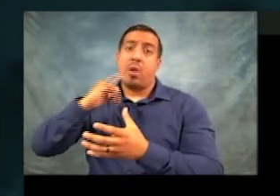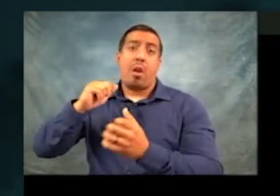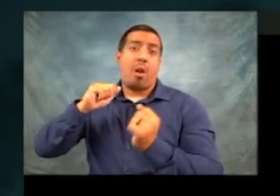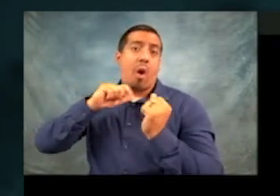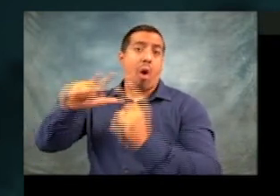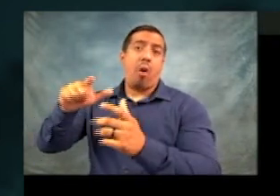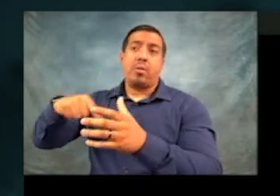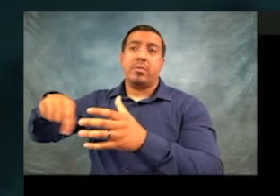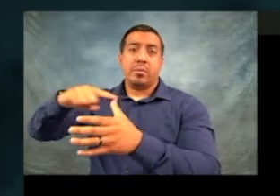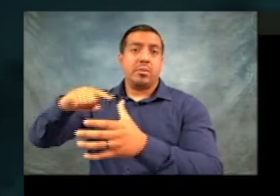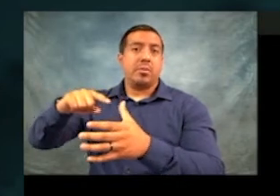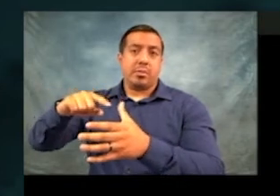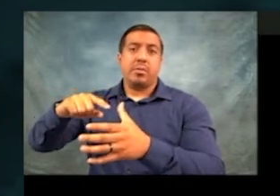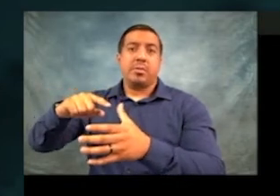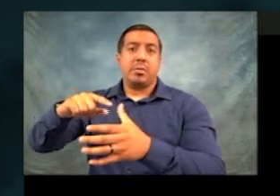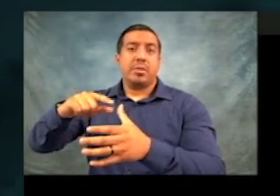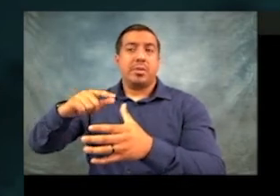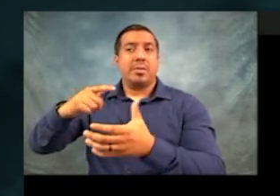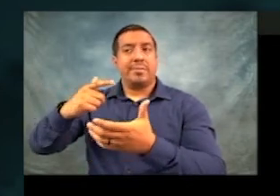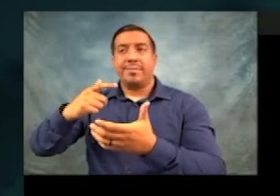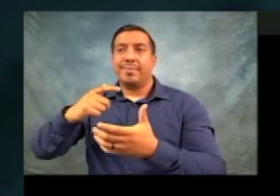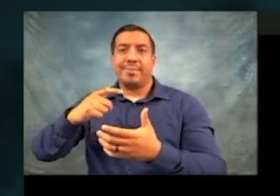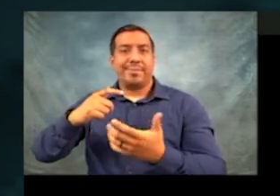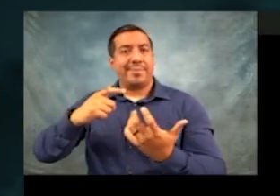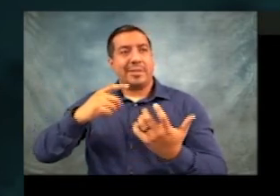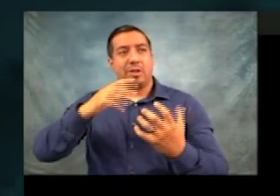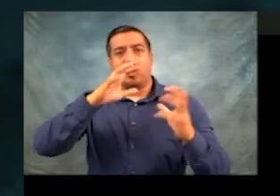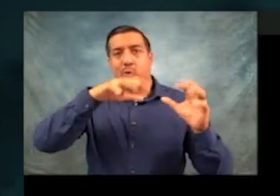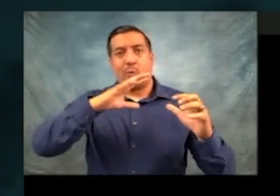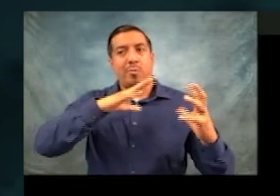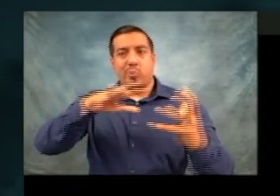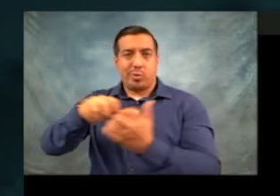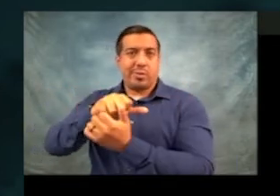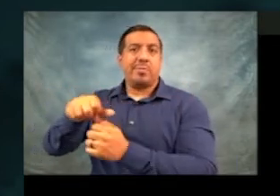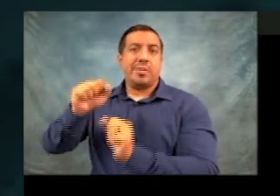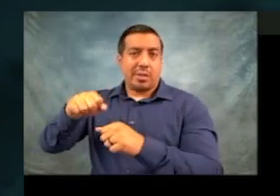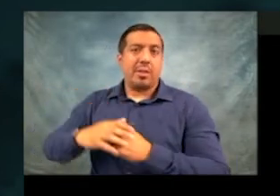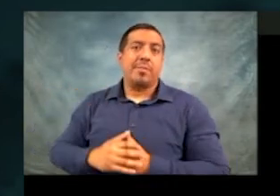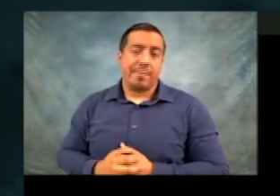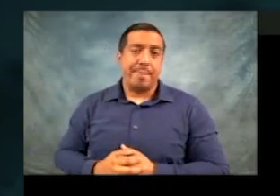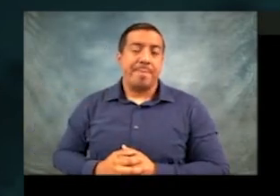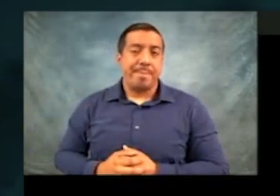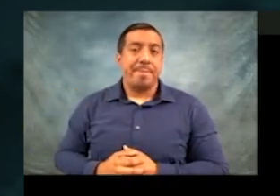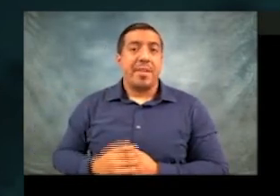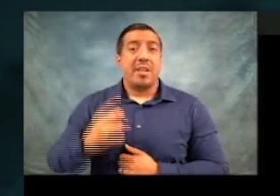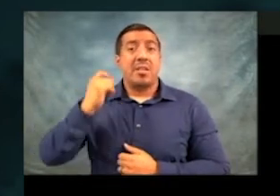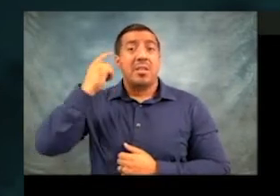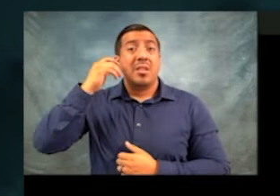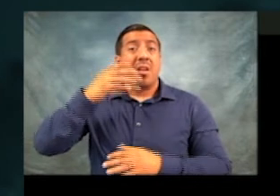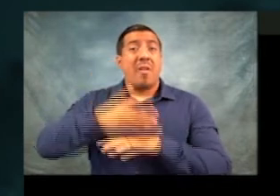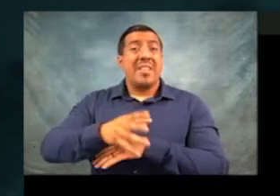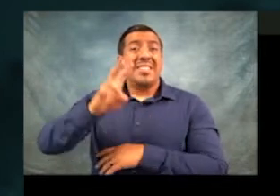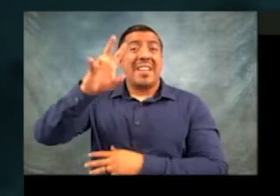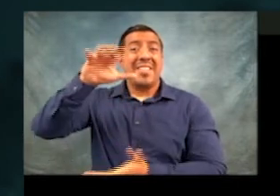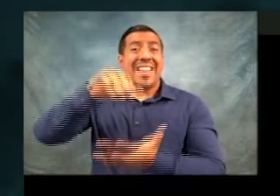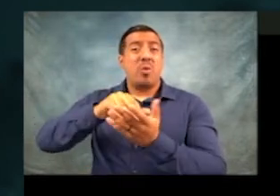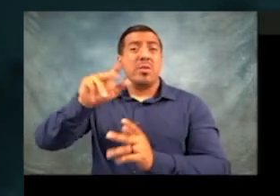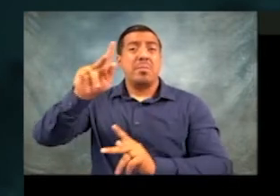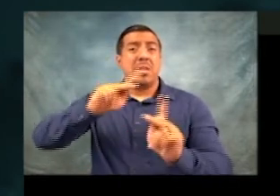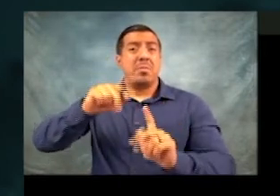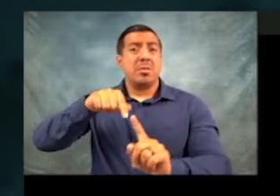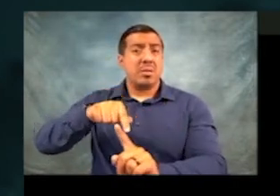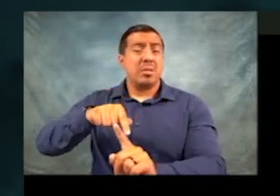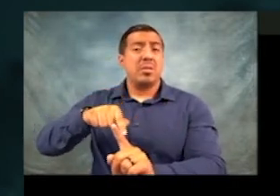of them, are susceptible to storm surge. Yet, despite basically 7,000 people